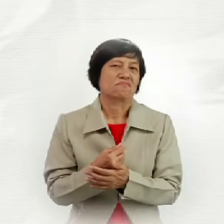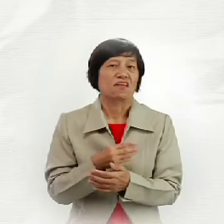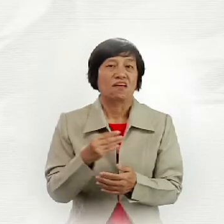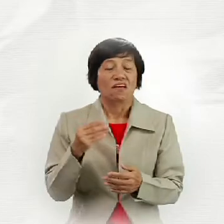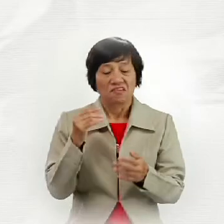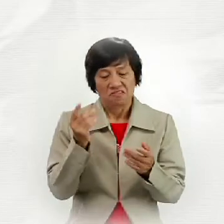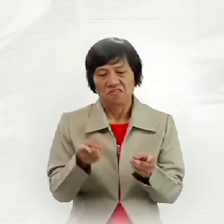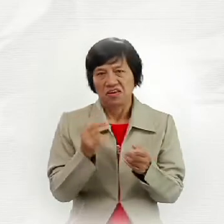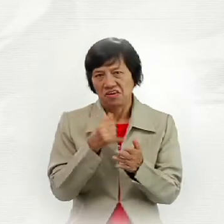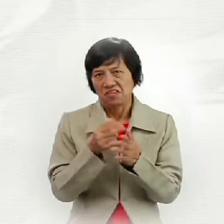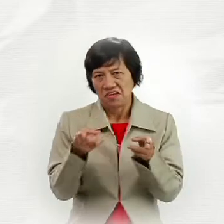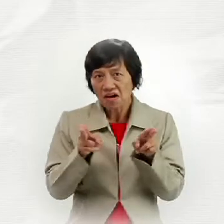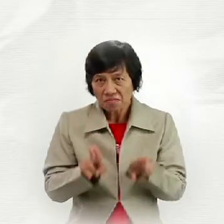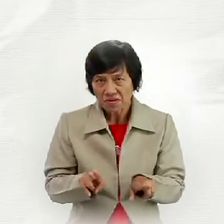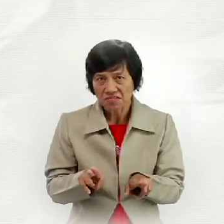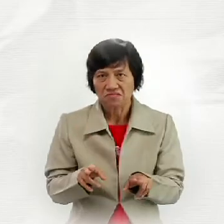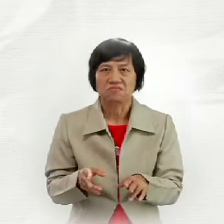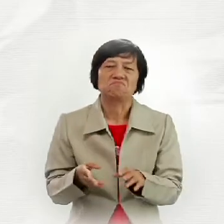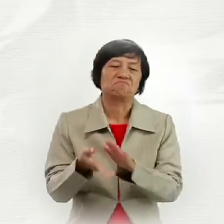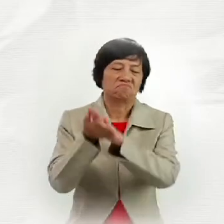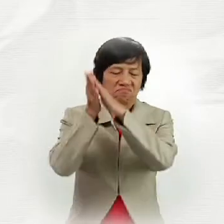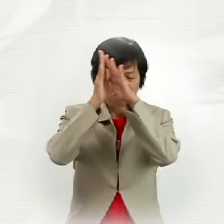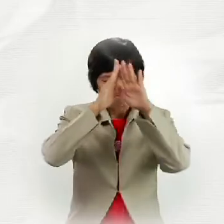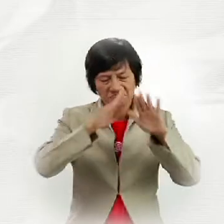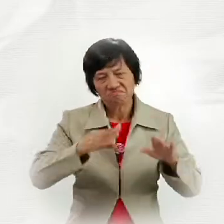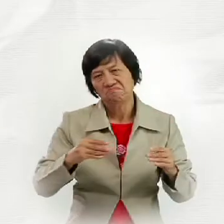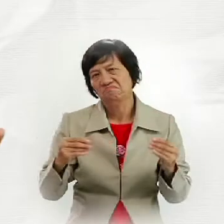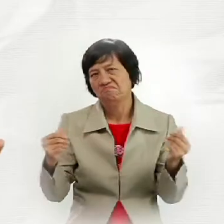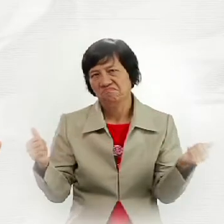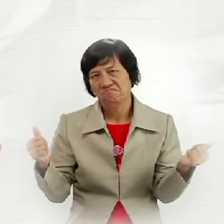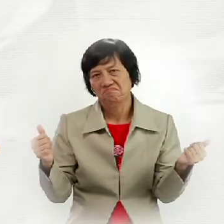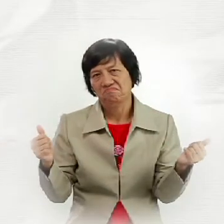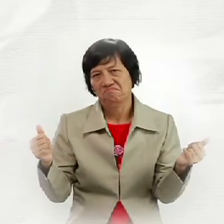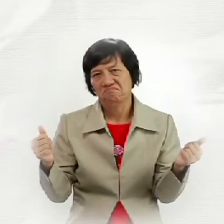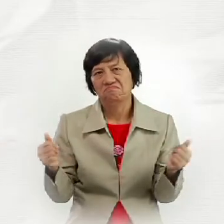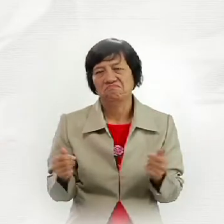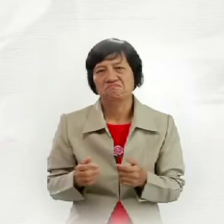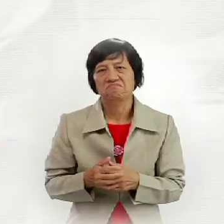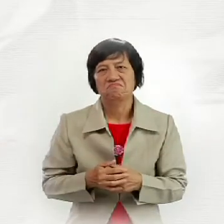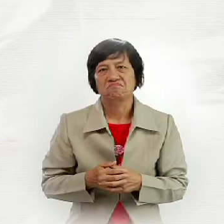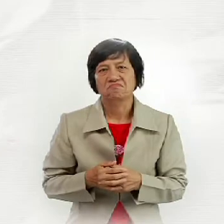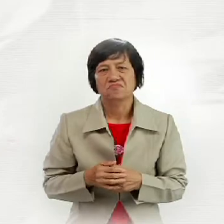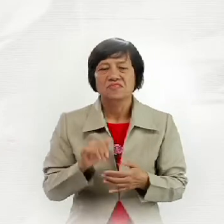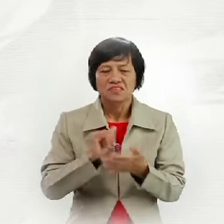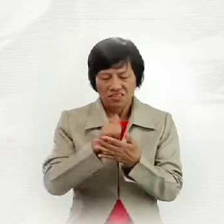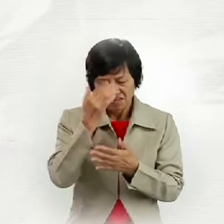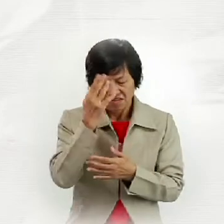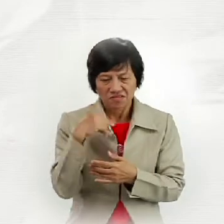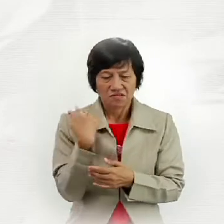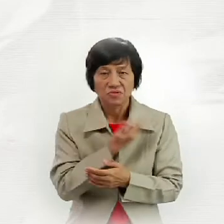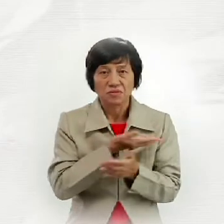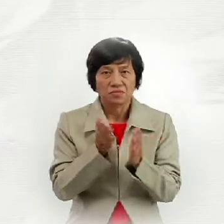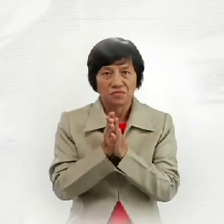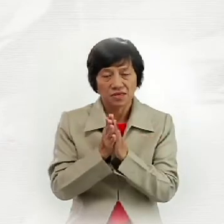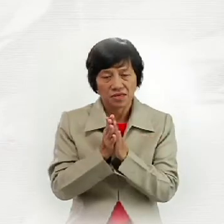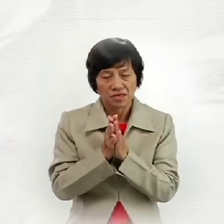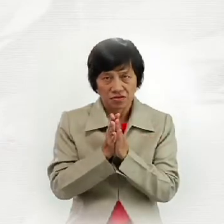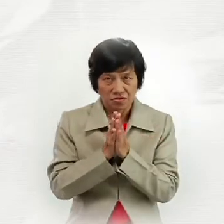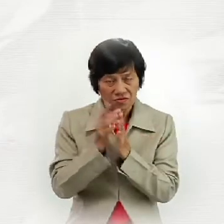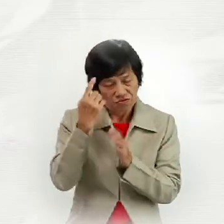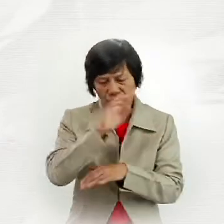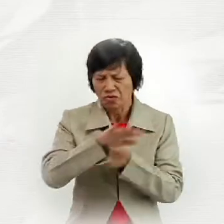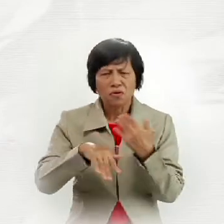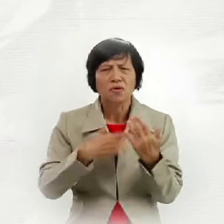peace disappears. Tranquility disappears. That's why we pray for everyone,